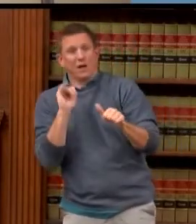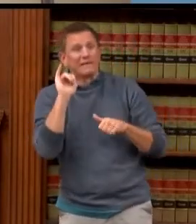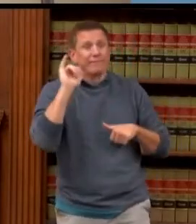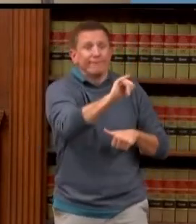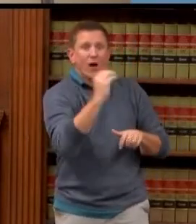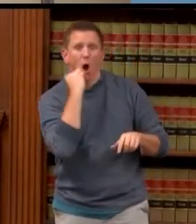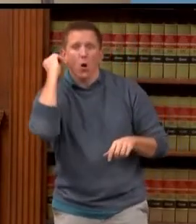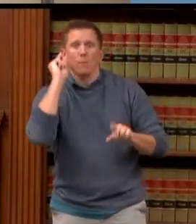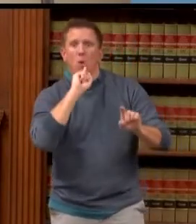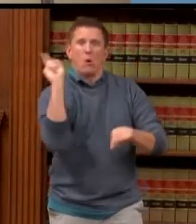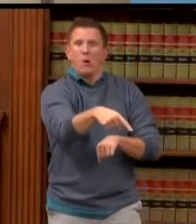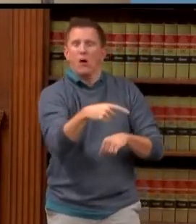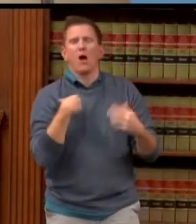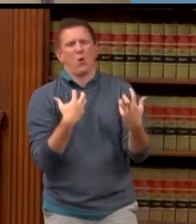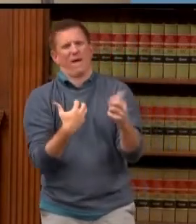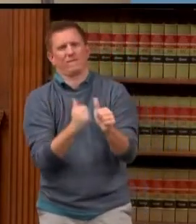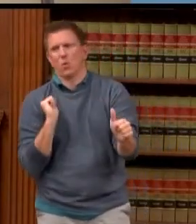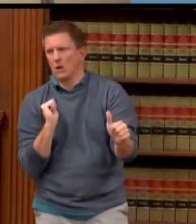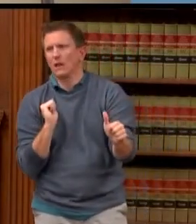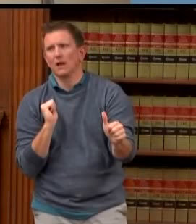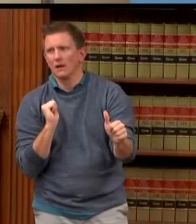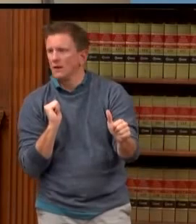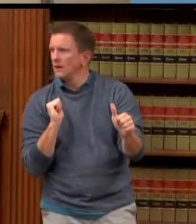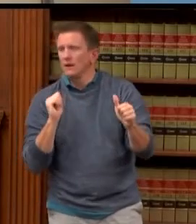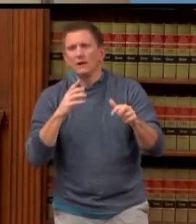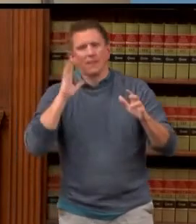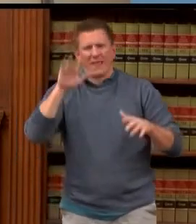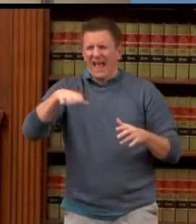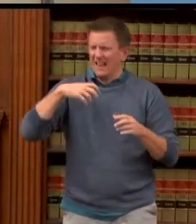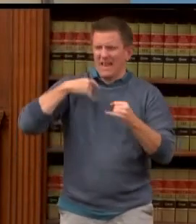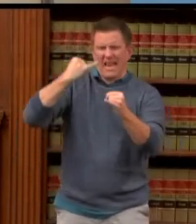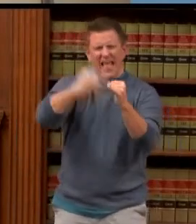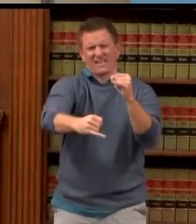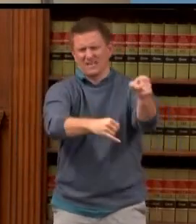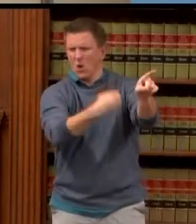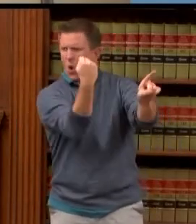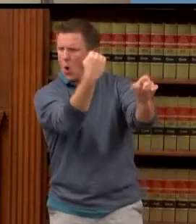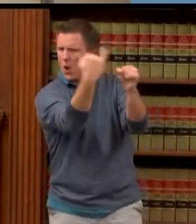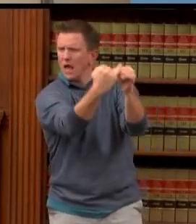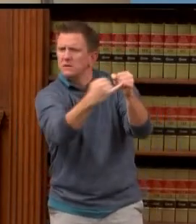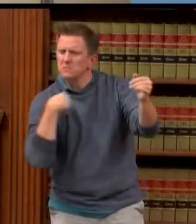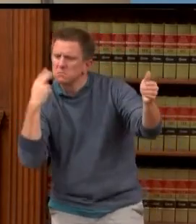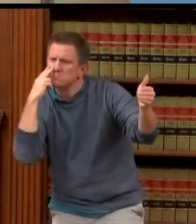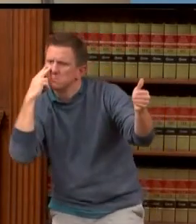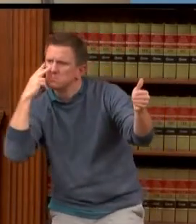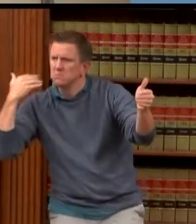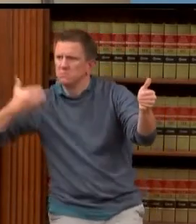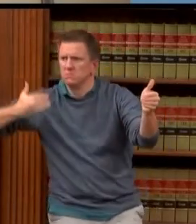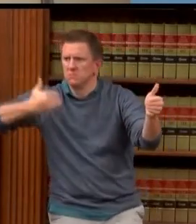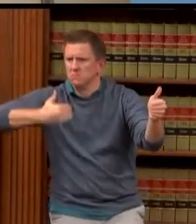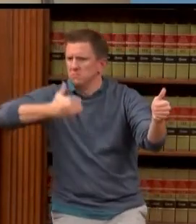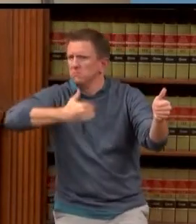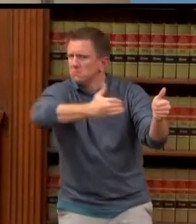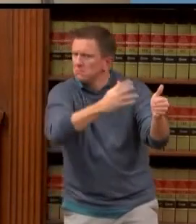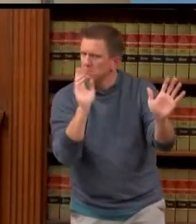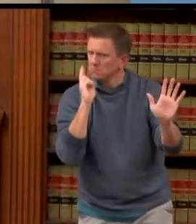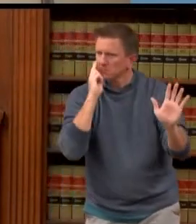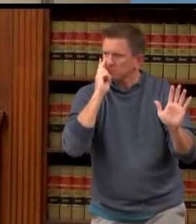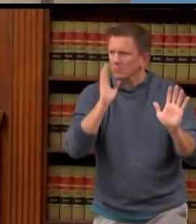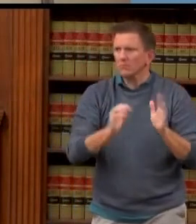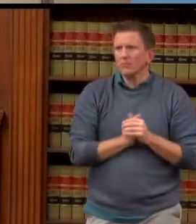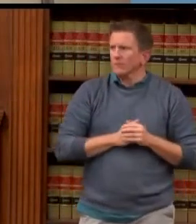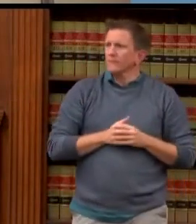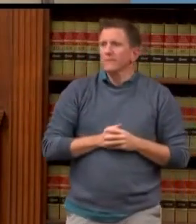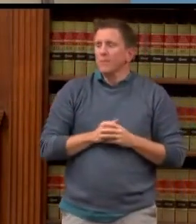effort here, and everybody needs to contribute with these orders. There is no easy silver bullet for this virus.